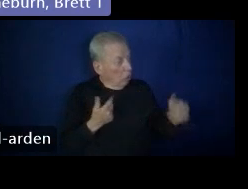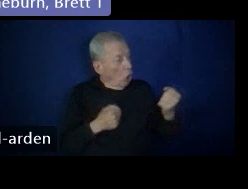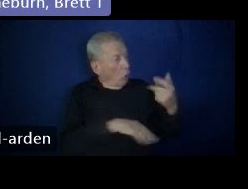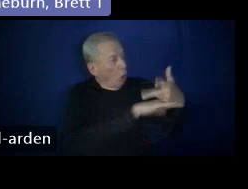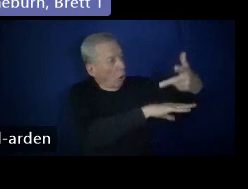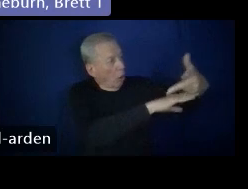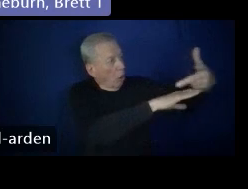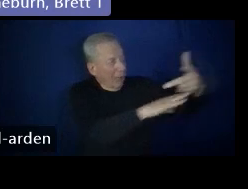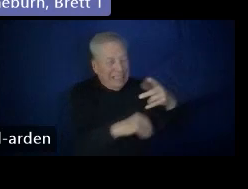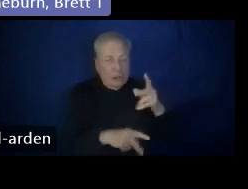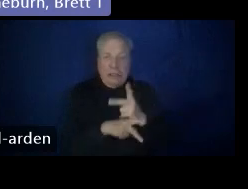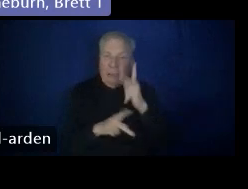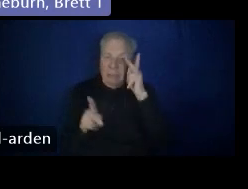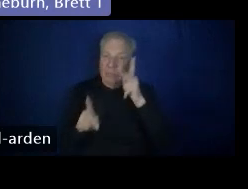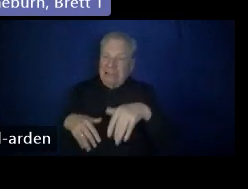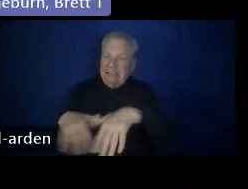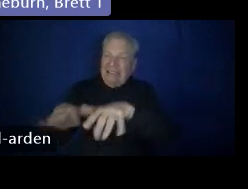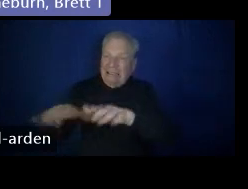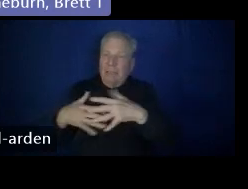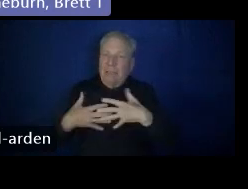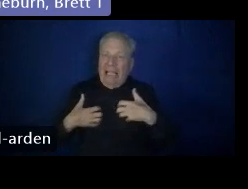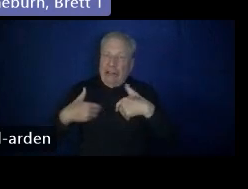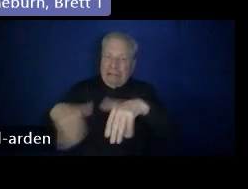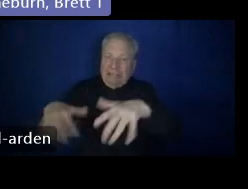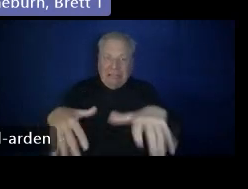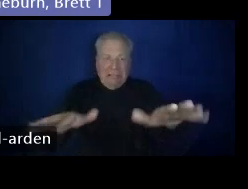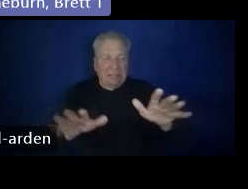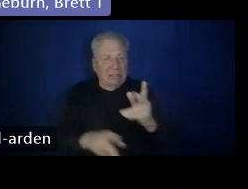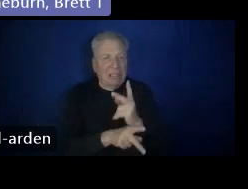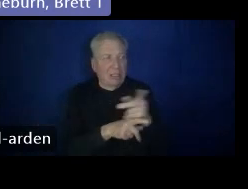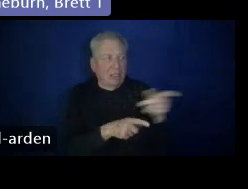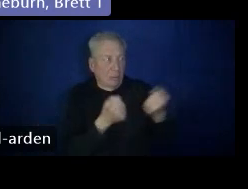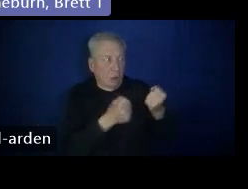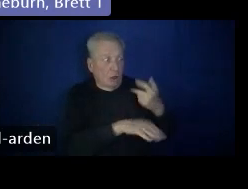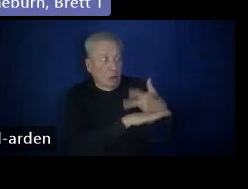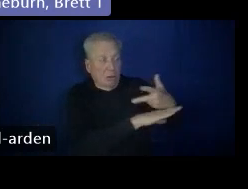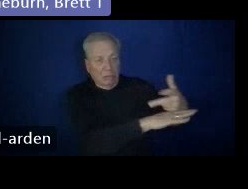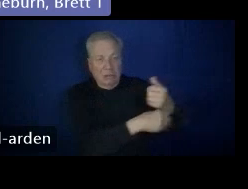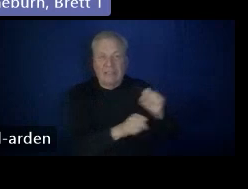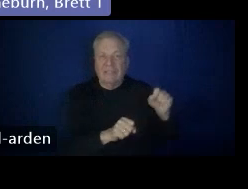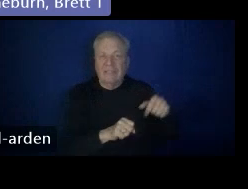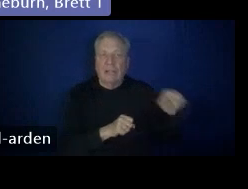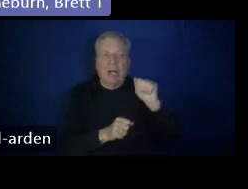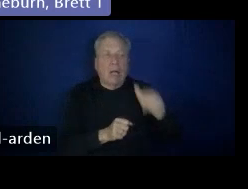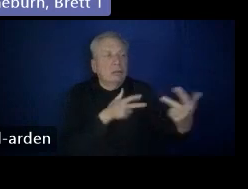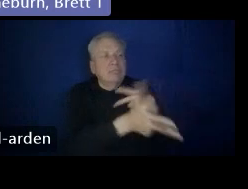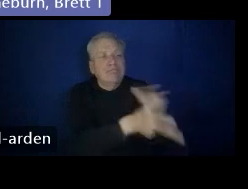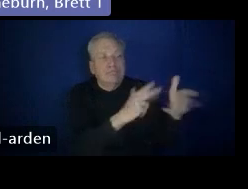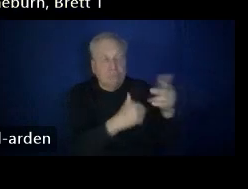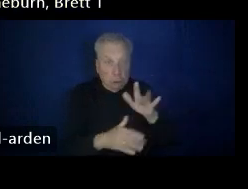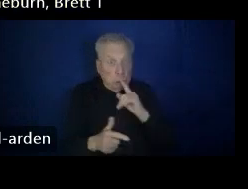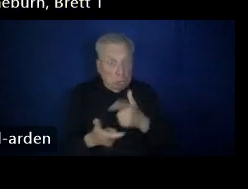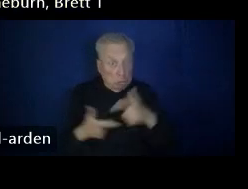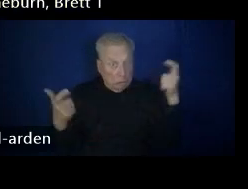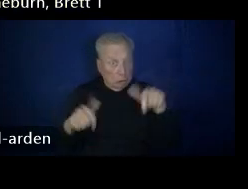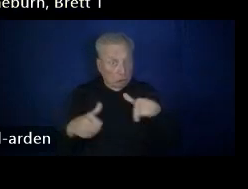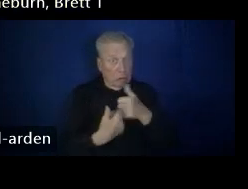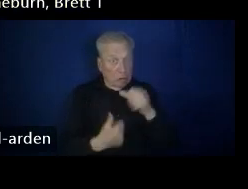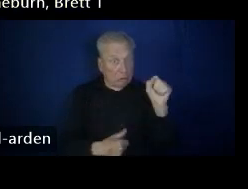approaching the bear, throwing food to the bear, and keeping the vehicles parked so that traffic can get through is a pretty big challenge.